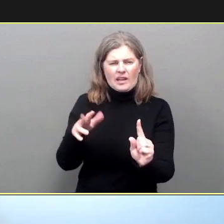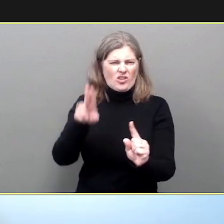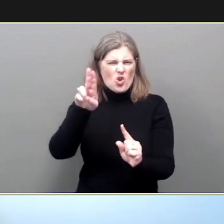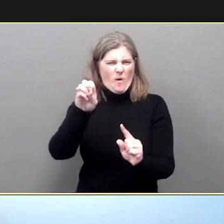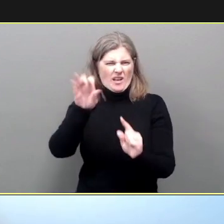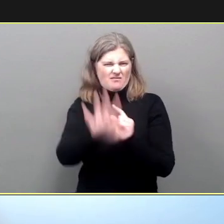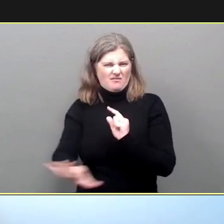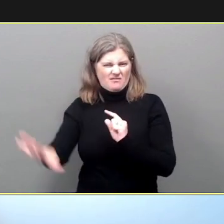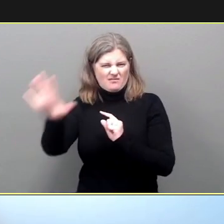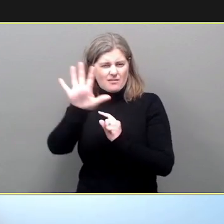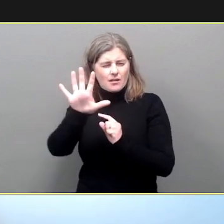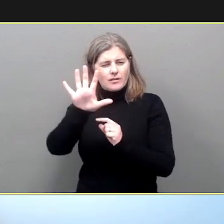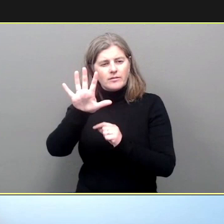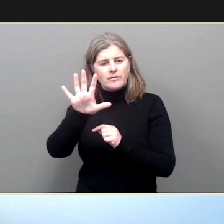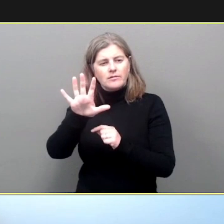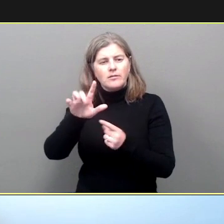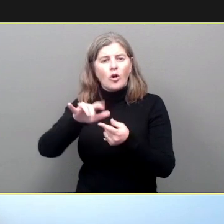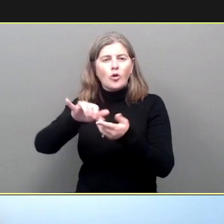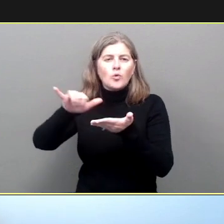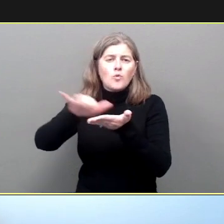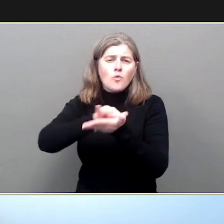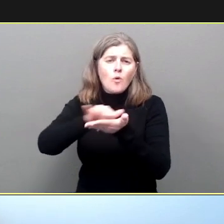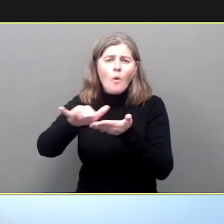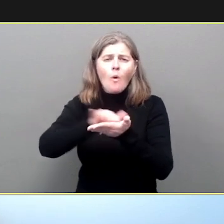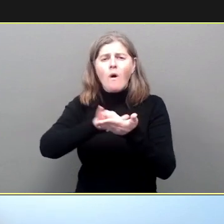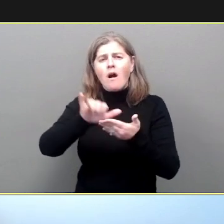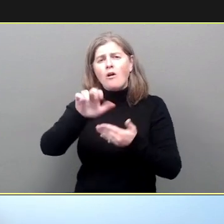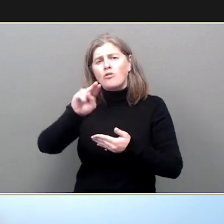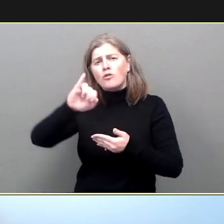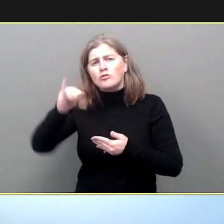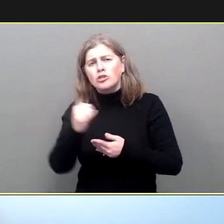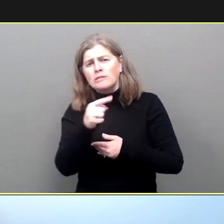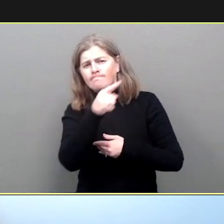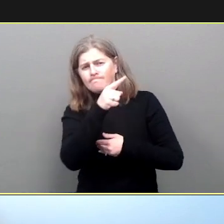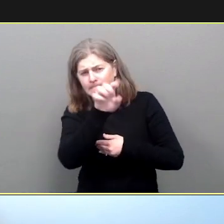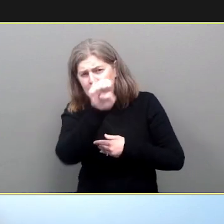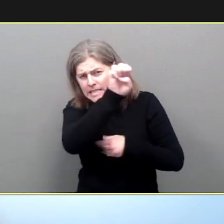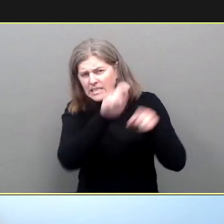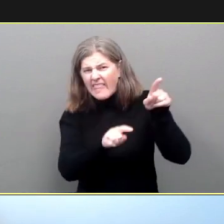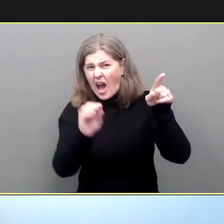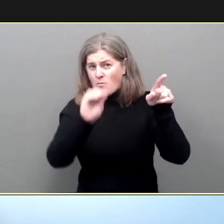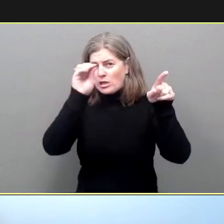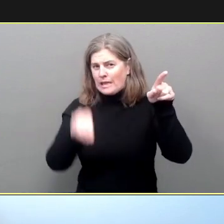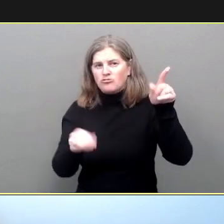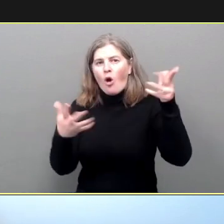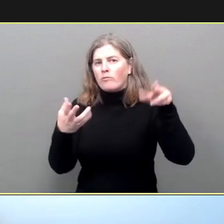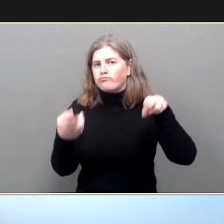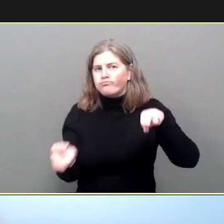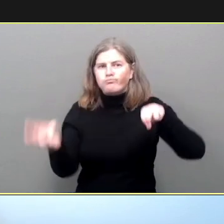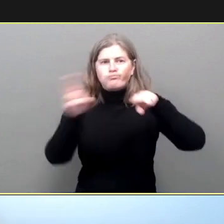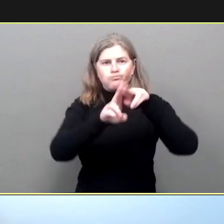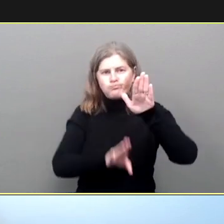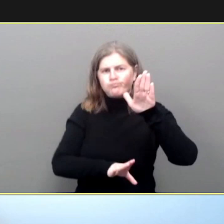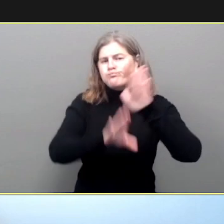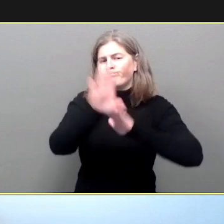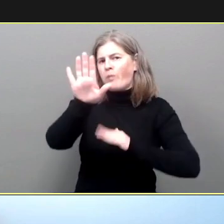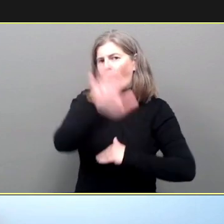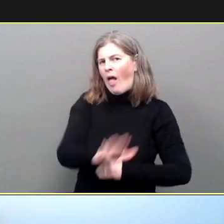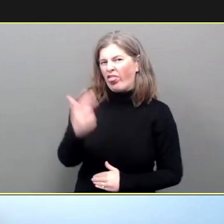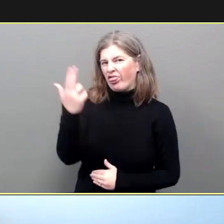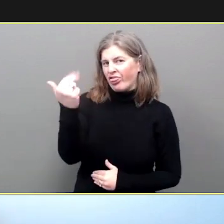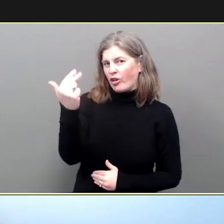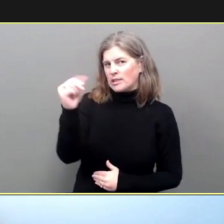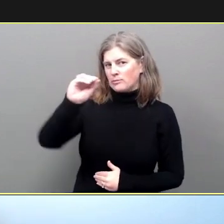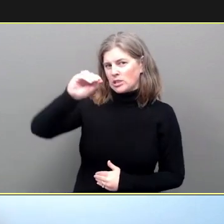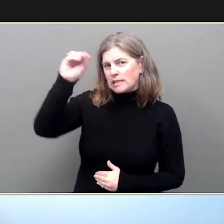States that includes New York and New Jersey, the percentage has already reached around 13%.